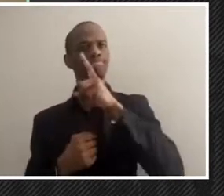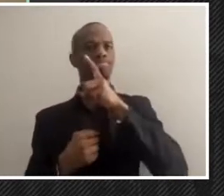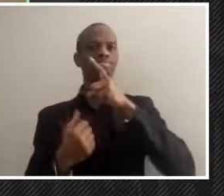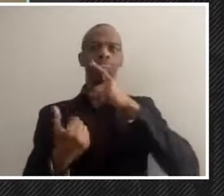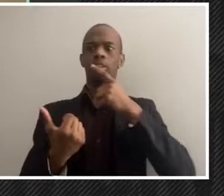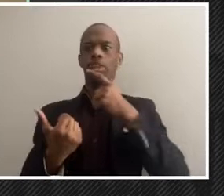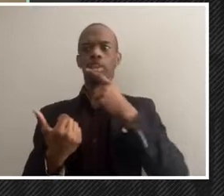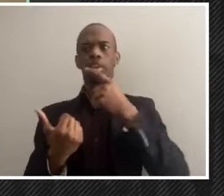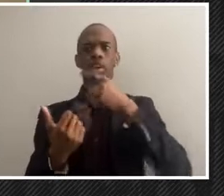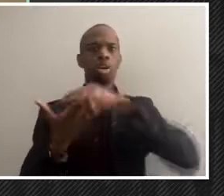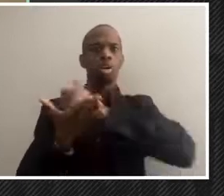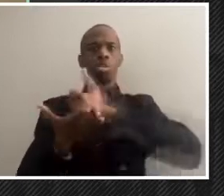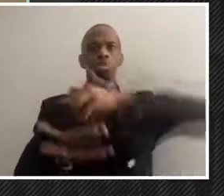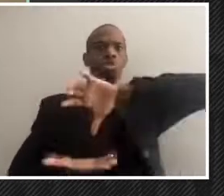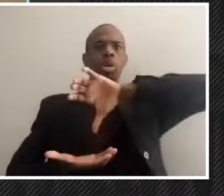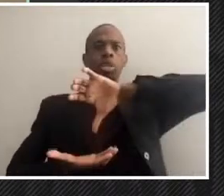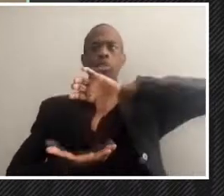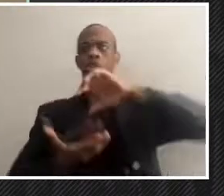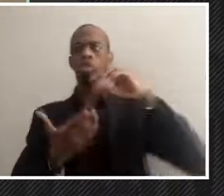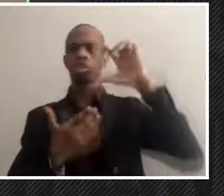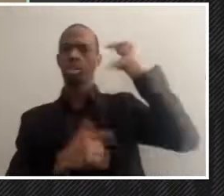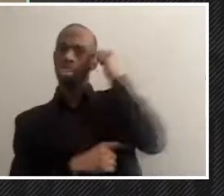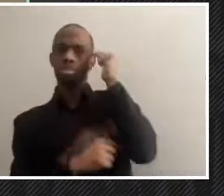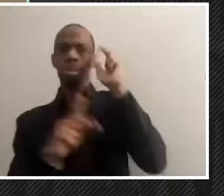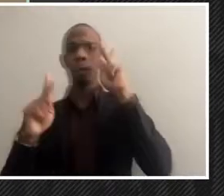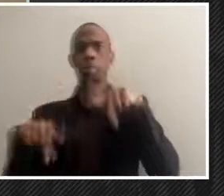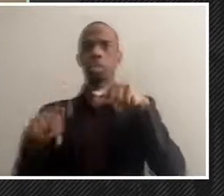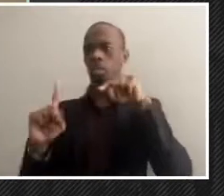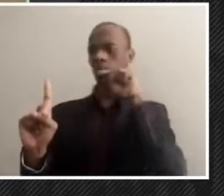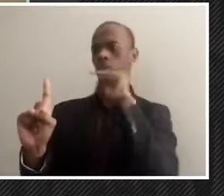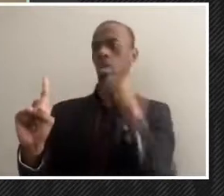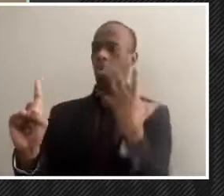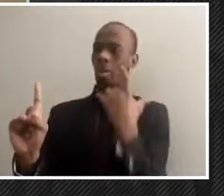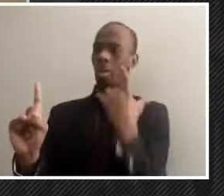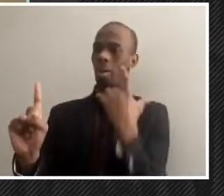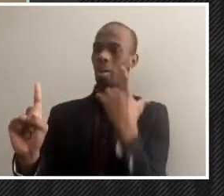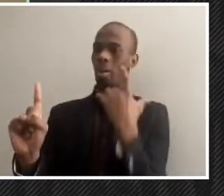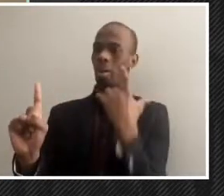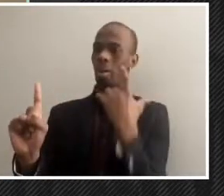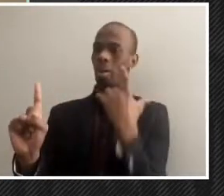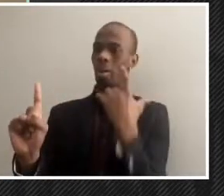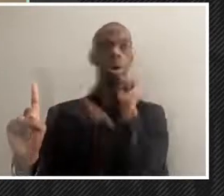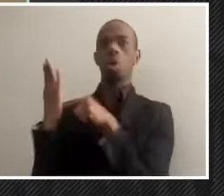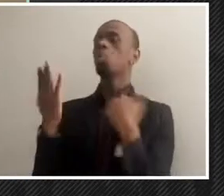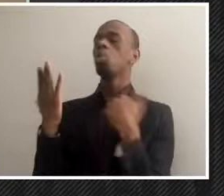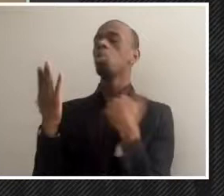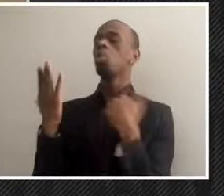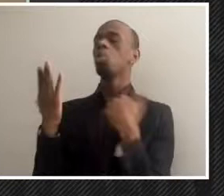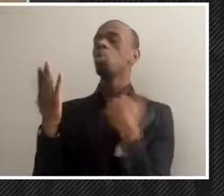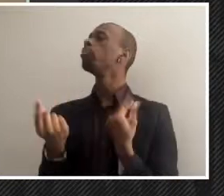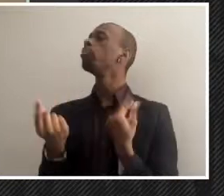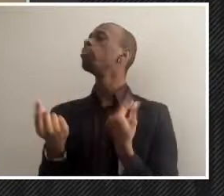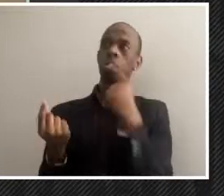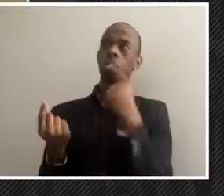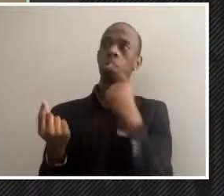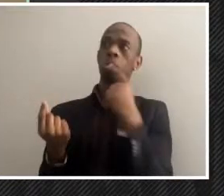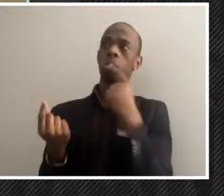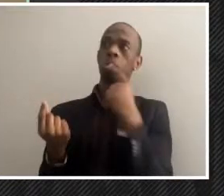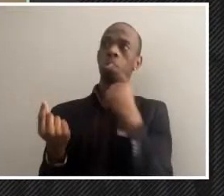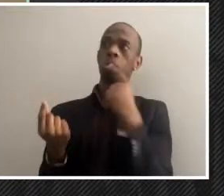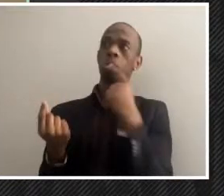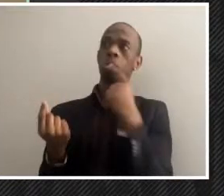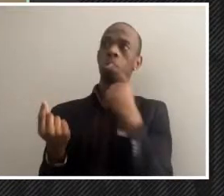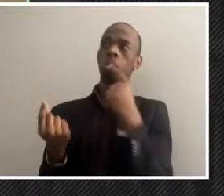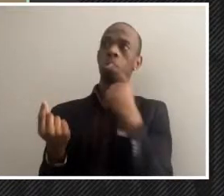to model and voice the concerns of constituents that they themselves can't really relate to. And I would say that